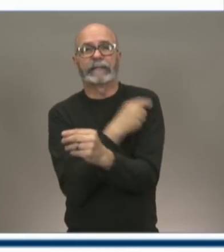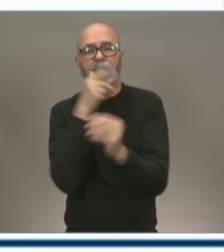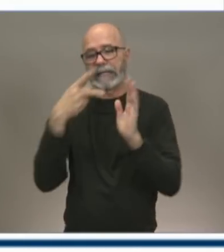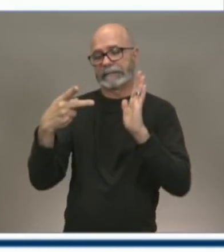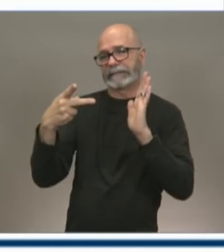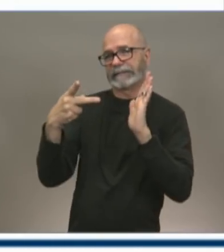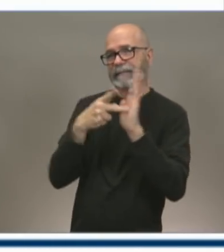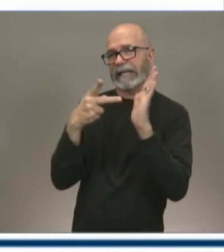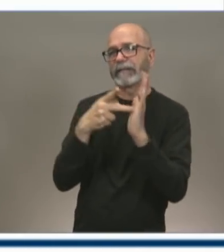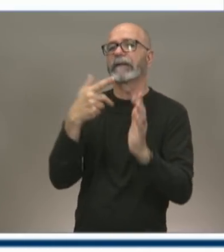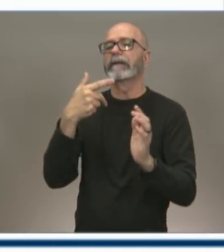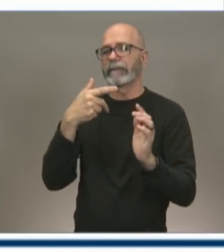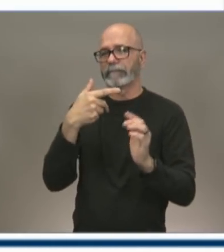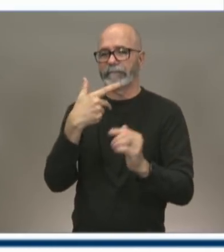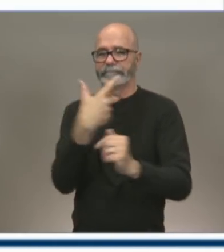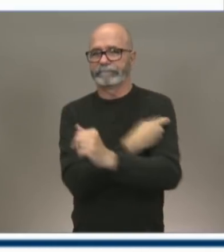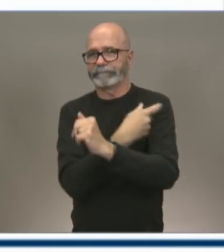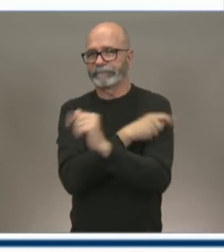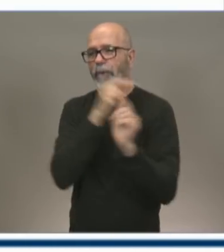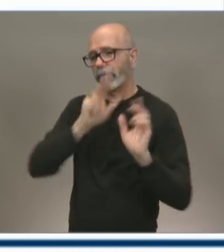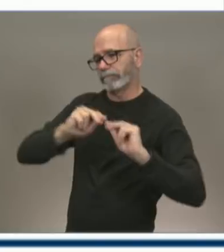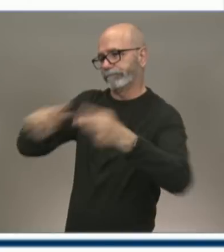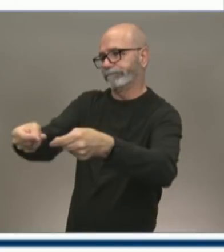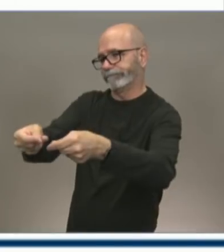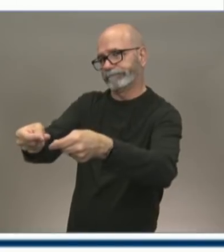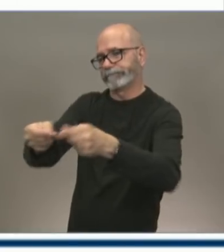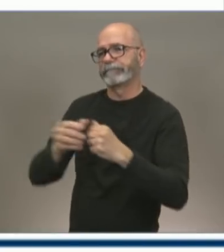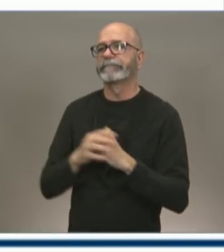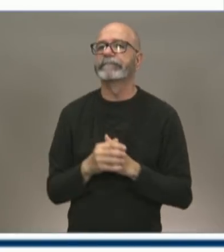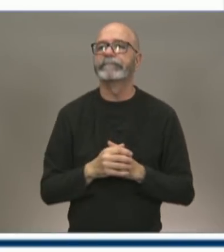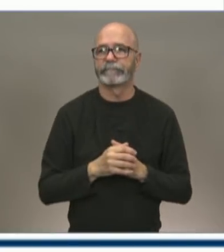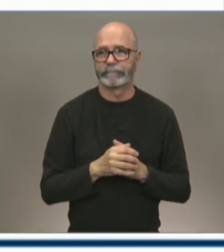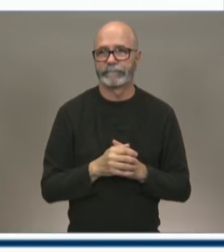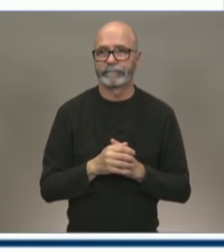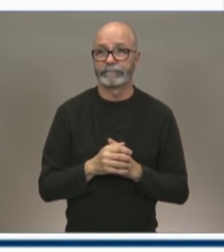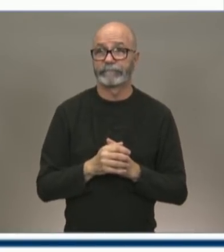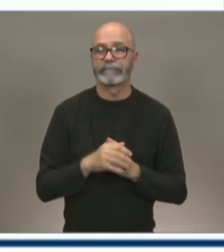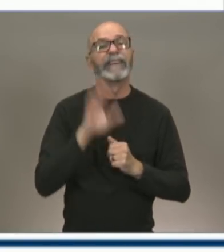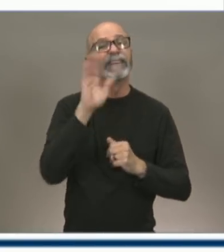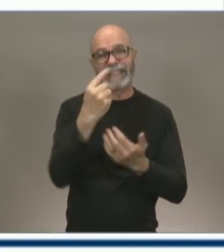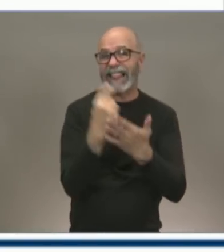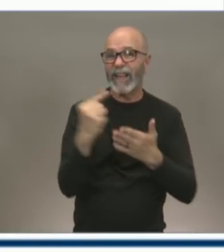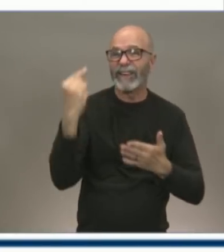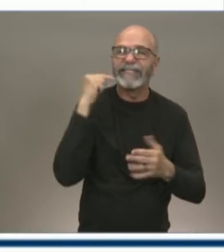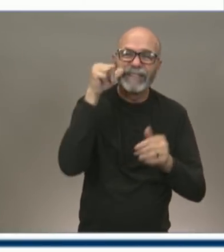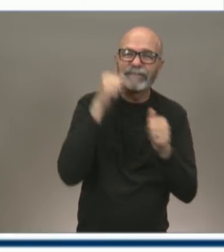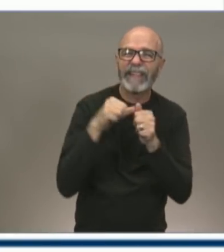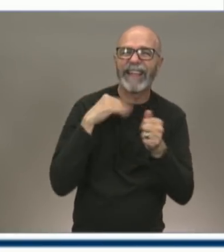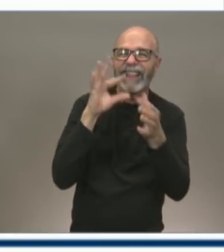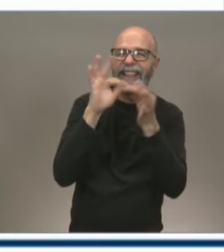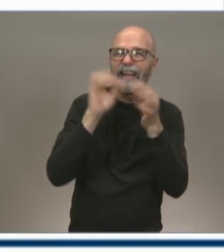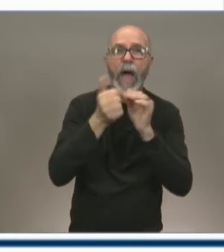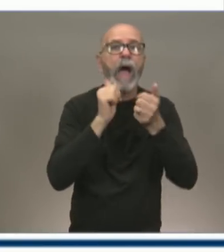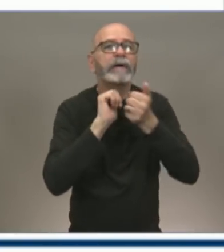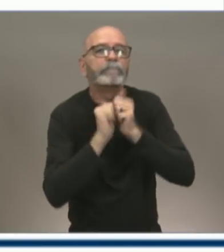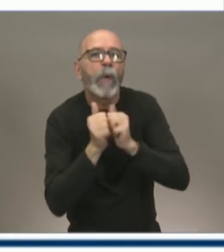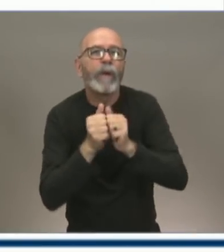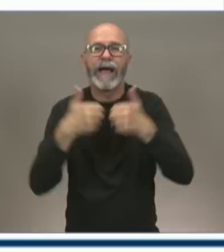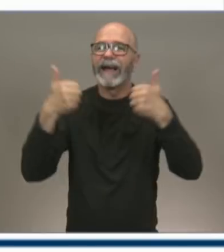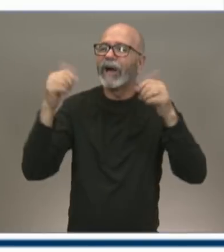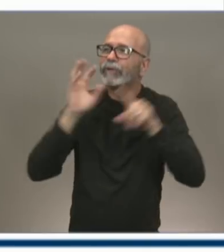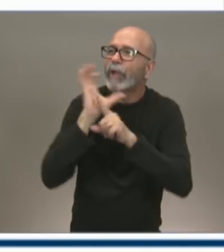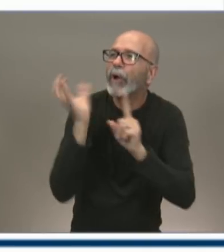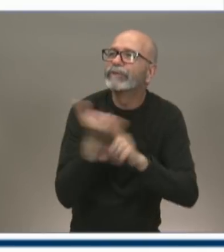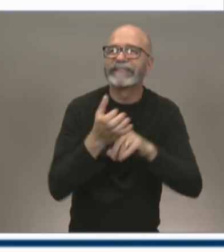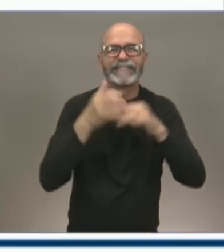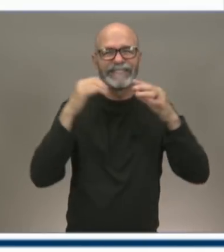Starting today, we will be updating the restrictions announced last week for organized sports and the arts and culture sector. We are